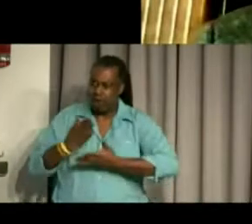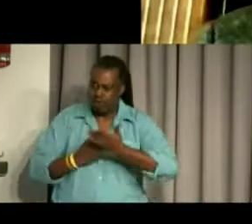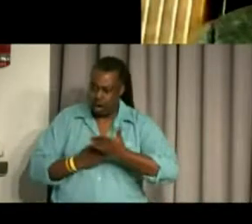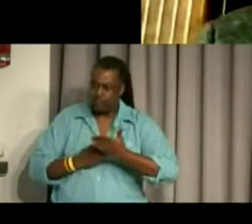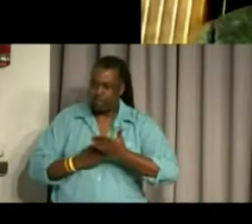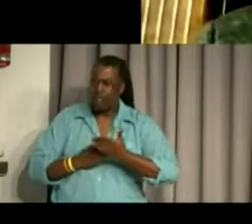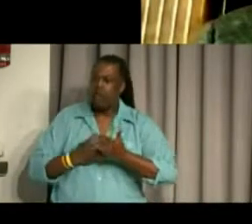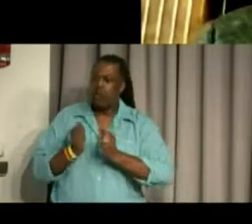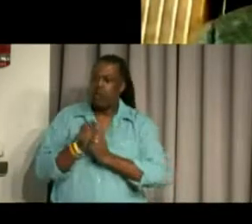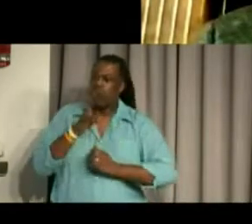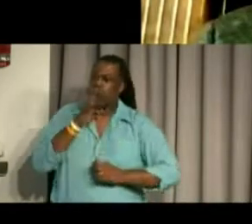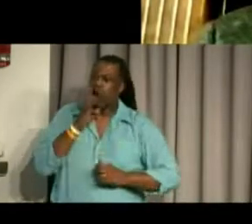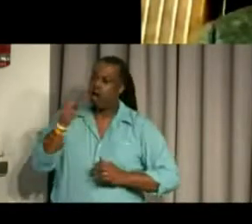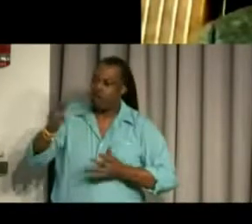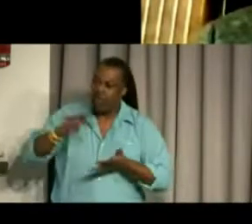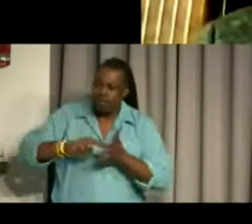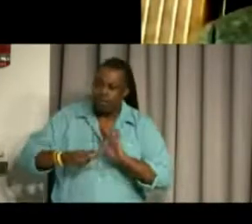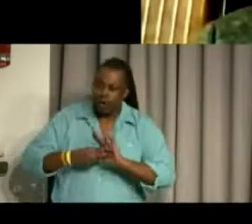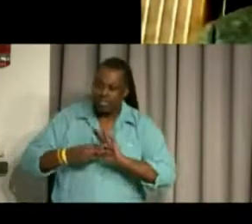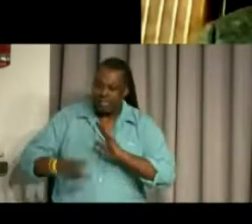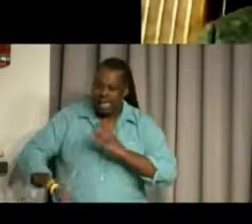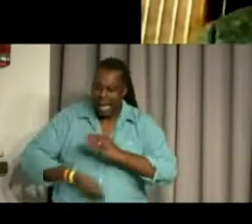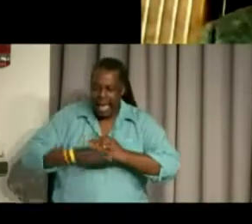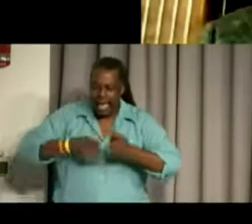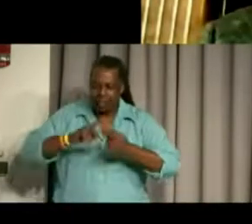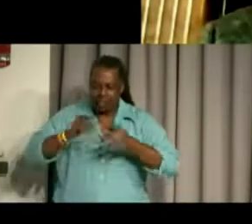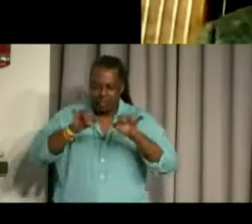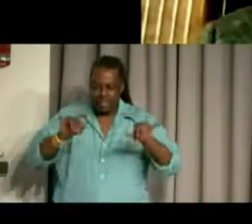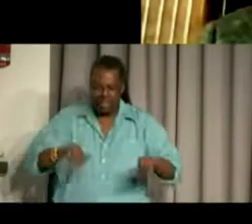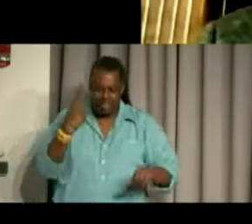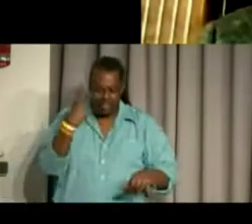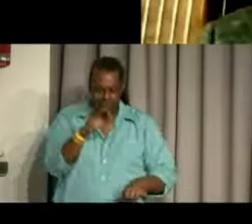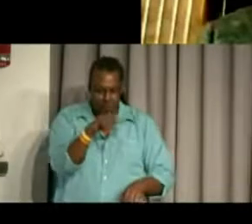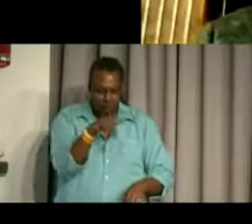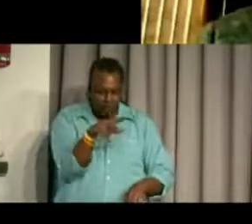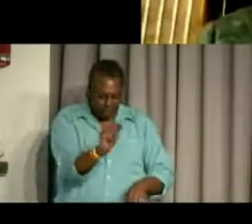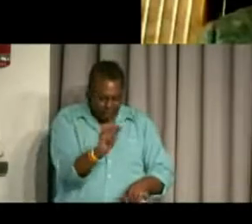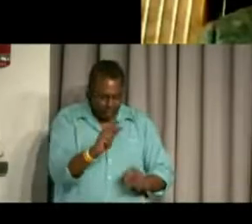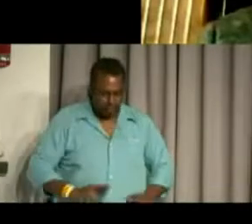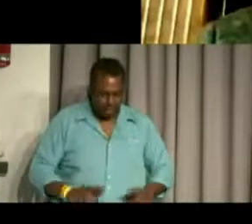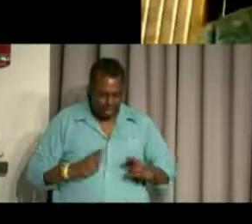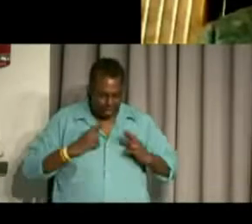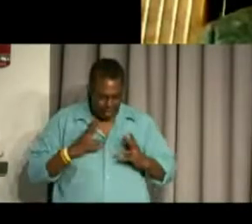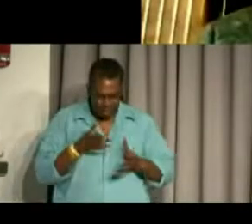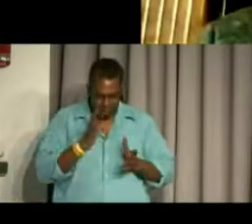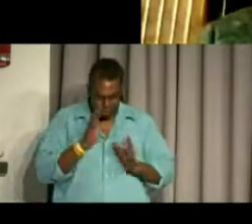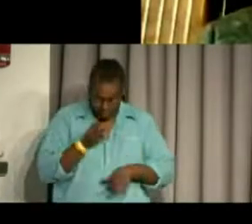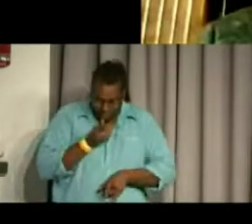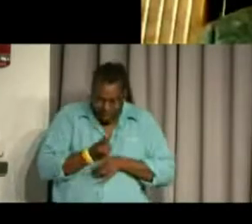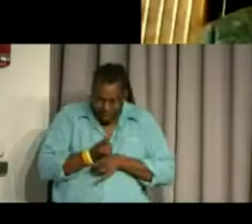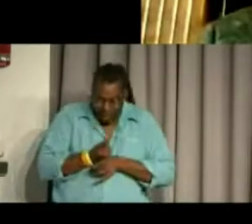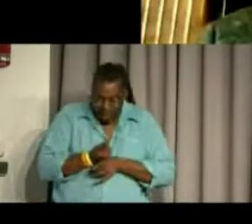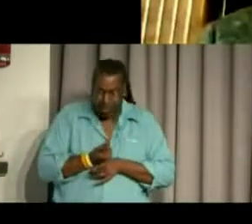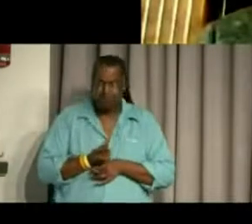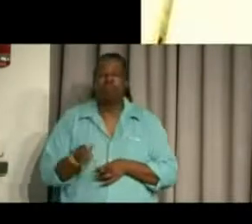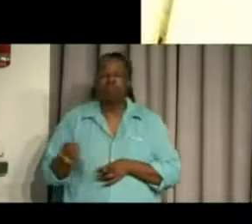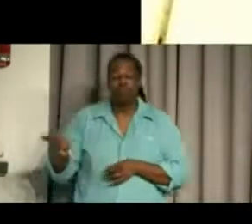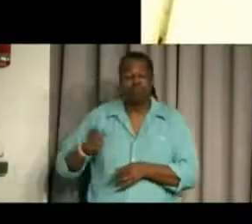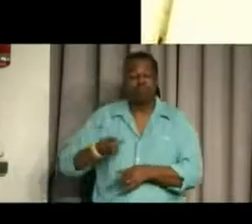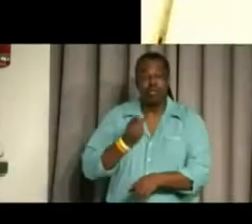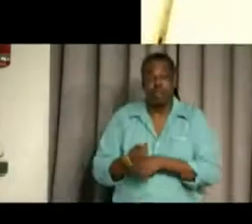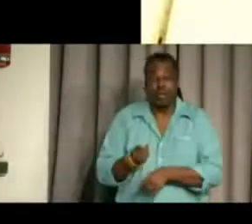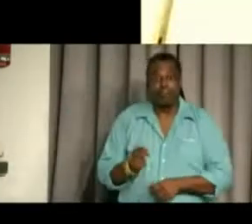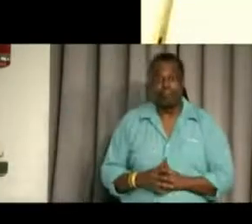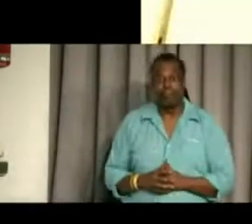they purposely put into the system for Flint residents to drink. Is that correct? That is